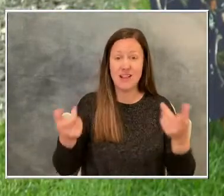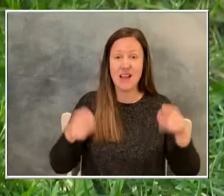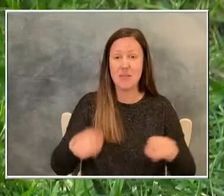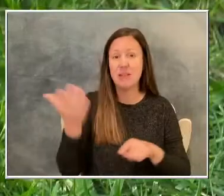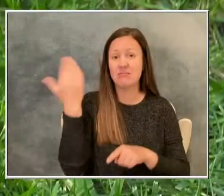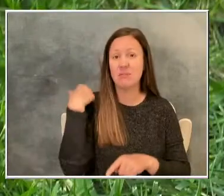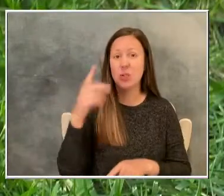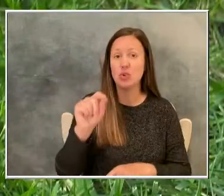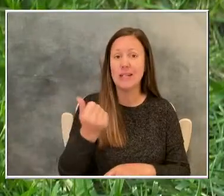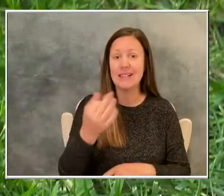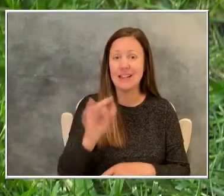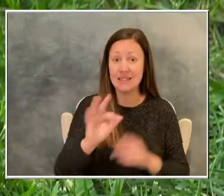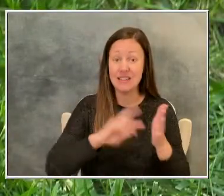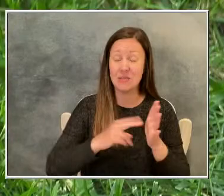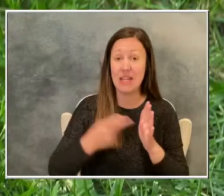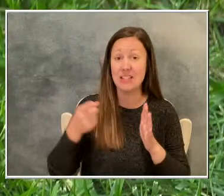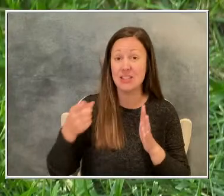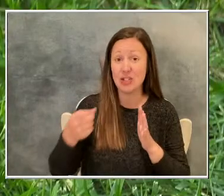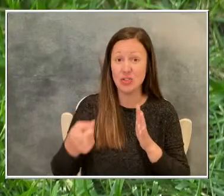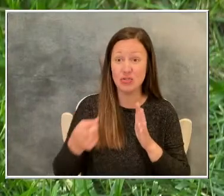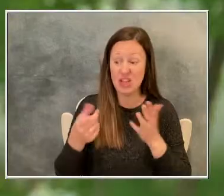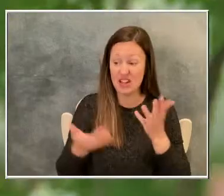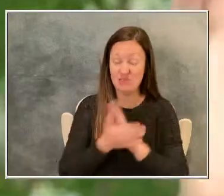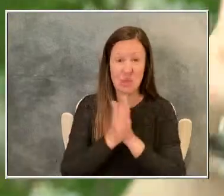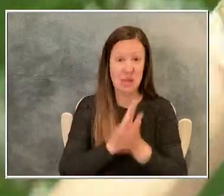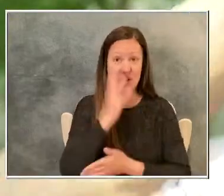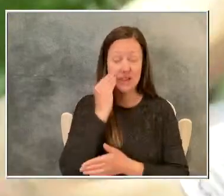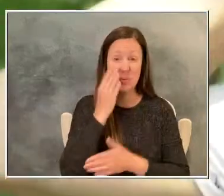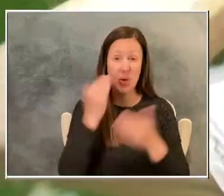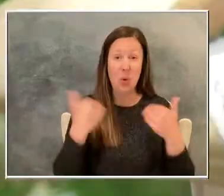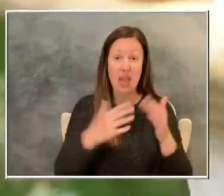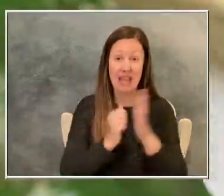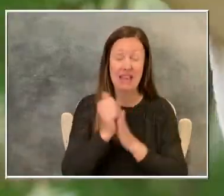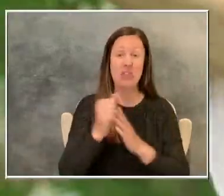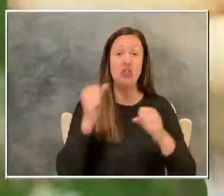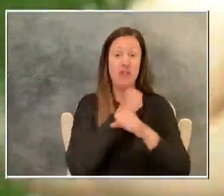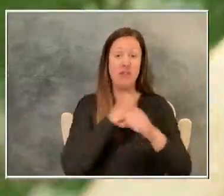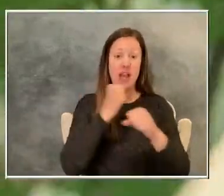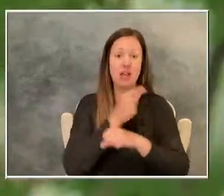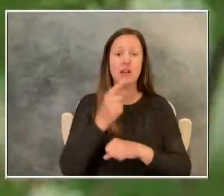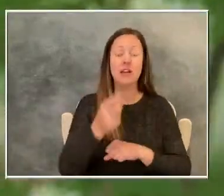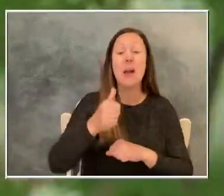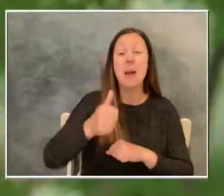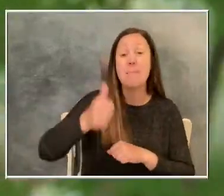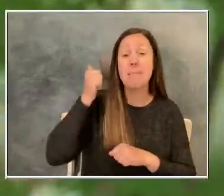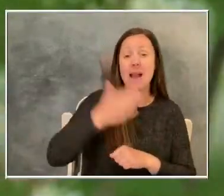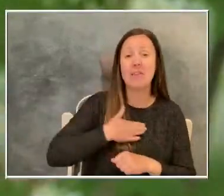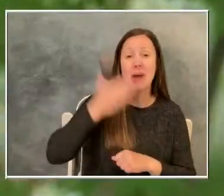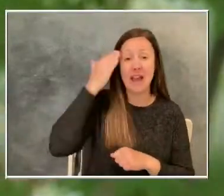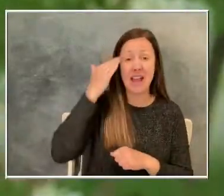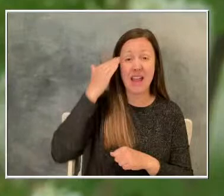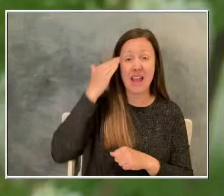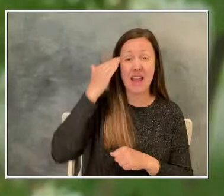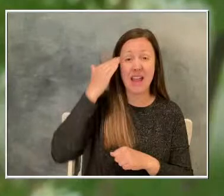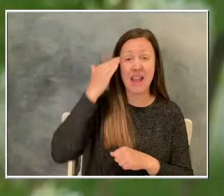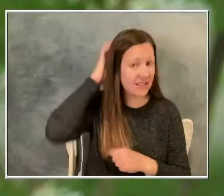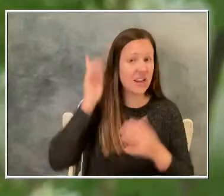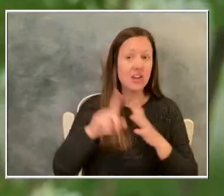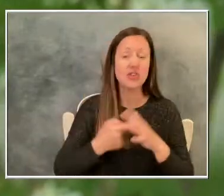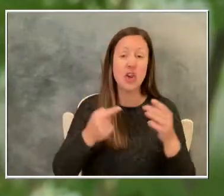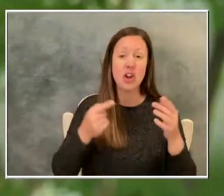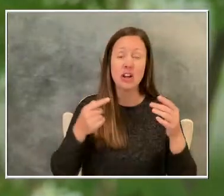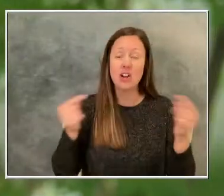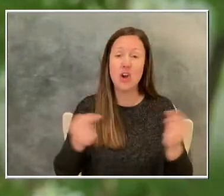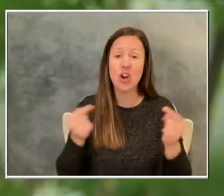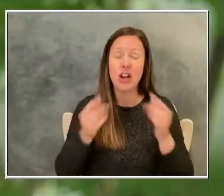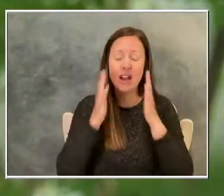2019, putting her into the fight of her life. My back of my skull started hurting so bad that I felt like someone was put my head in a vice